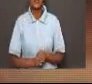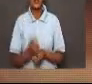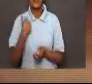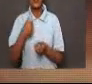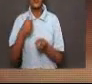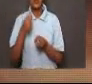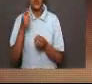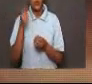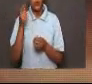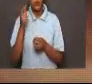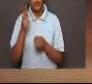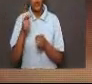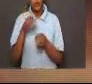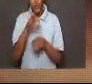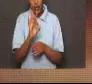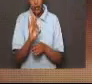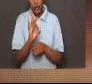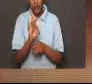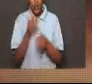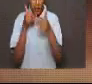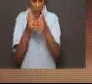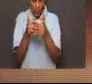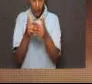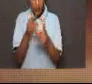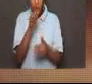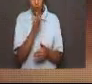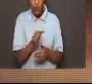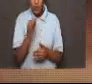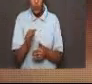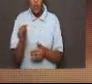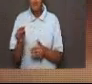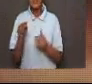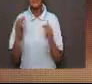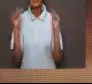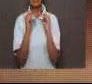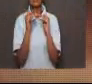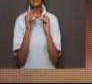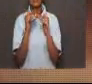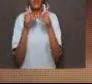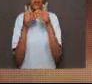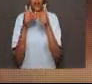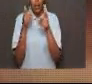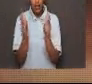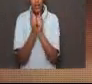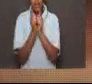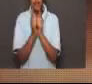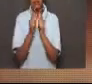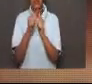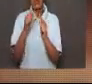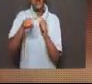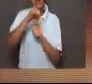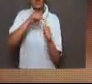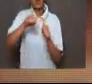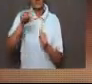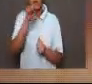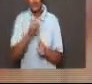We often attempt to write approximate wave equations by relating them to atomic